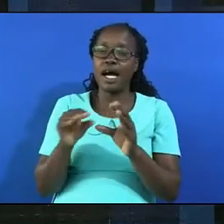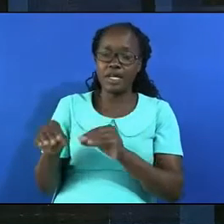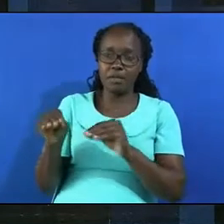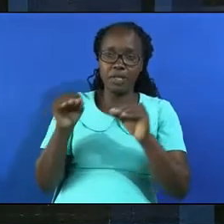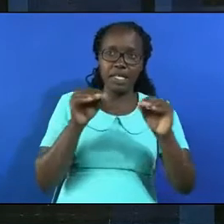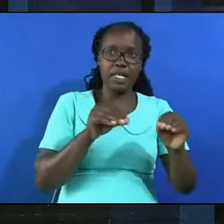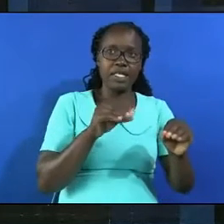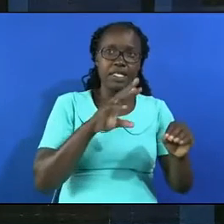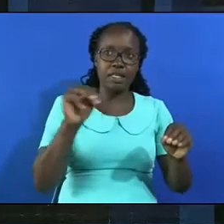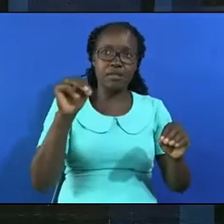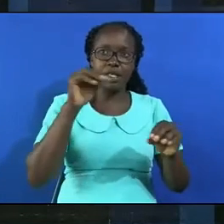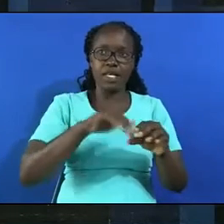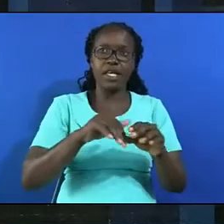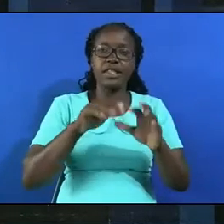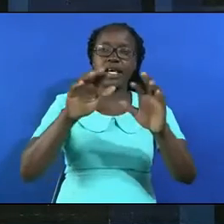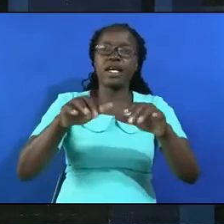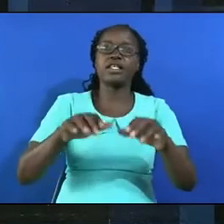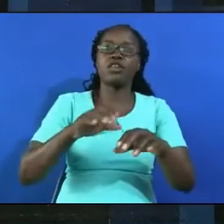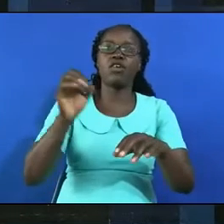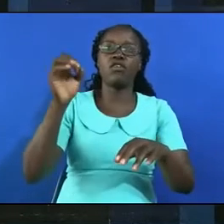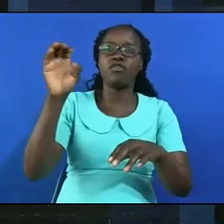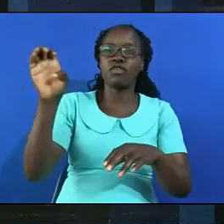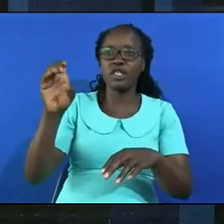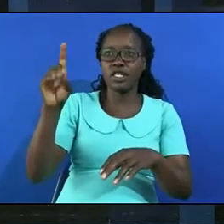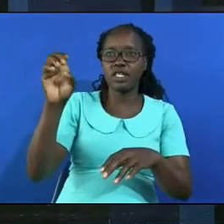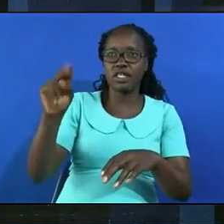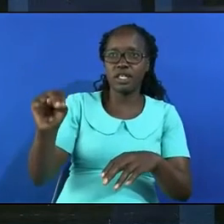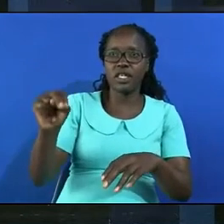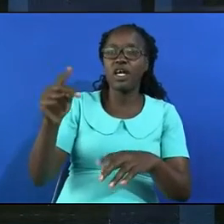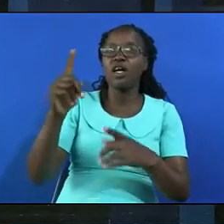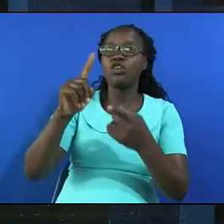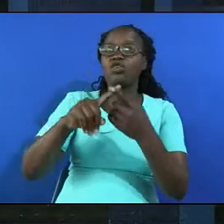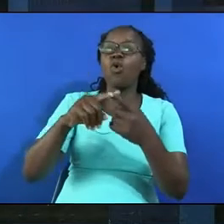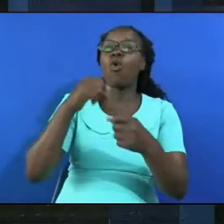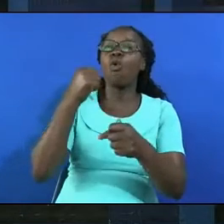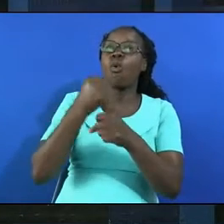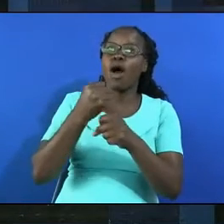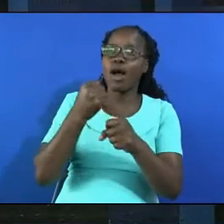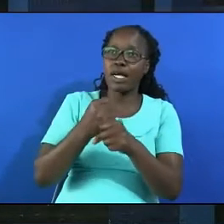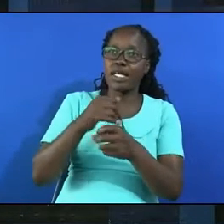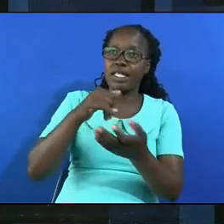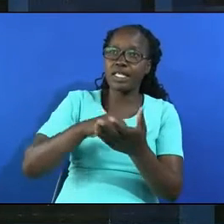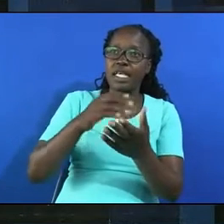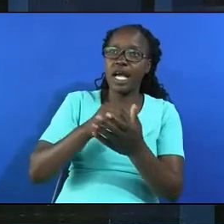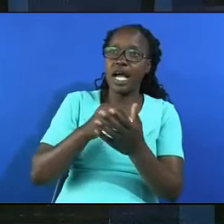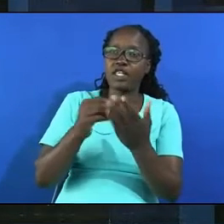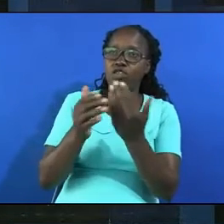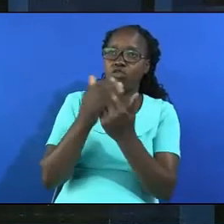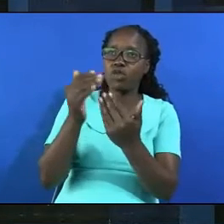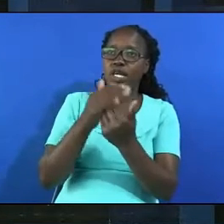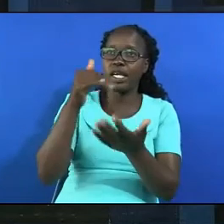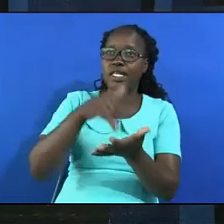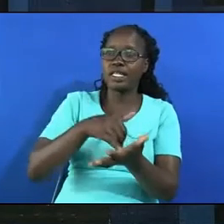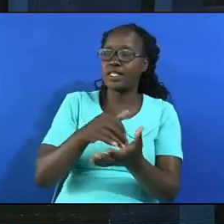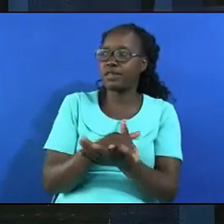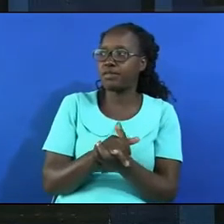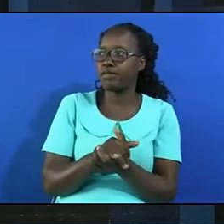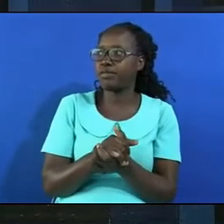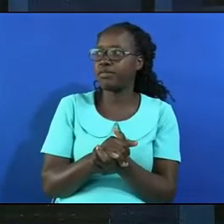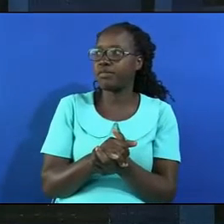and put him in the garden of Eden to work it and take care of